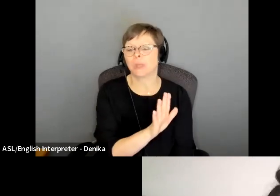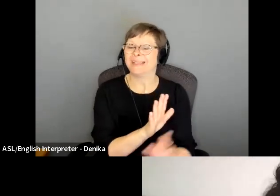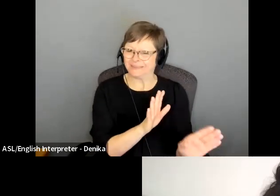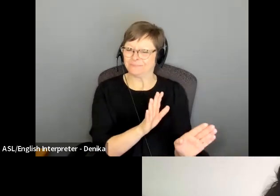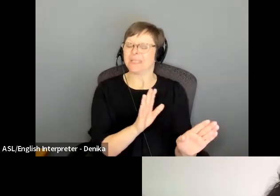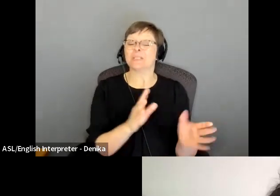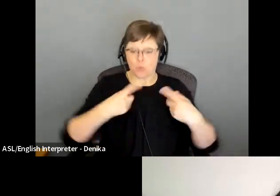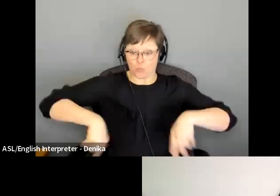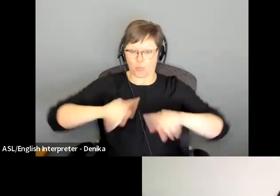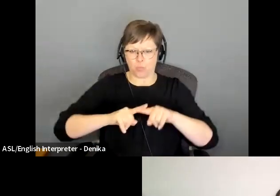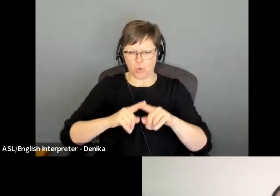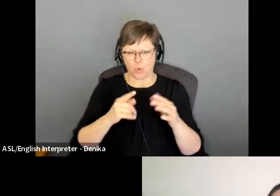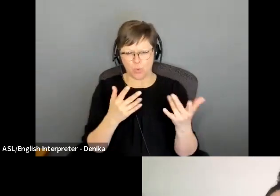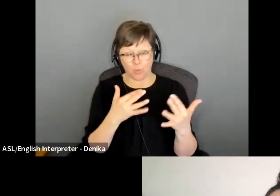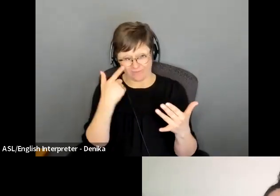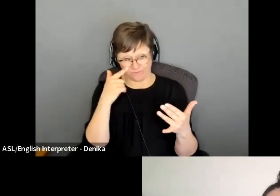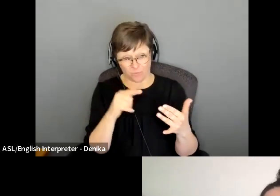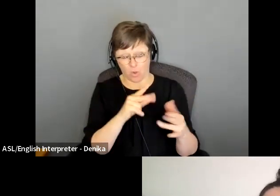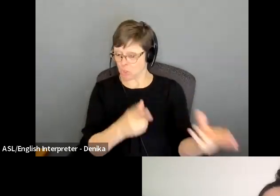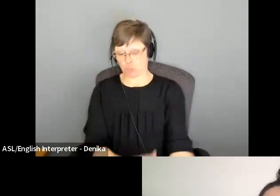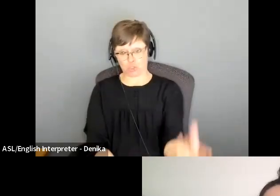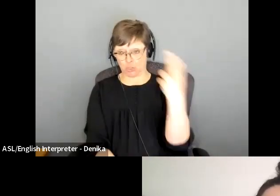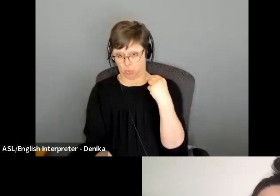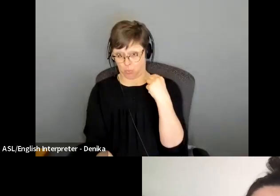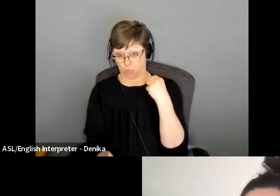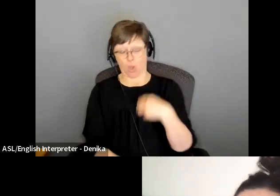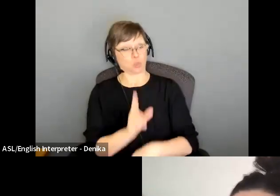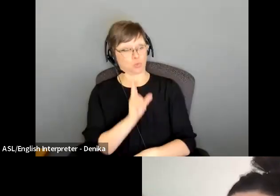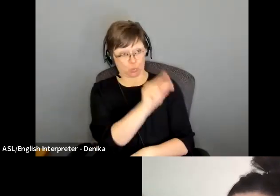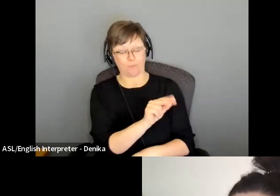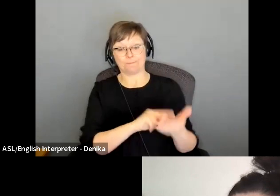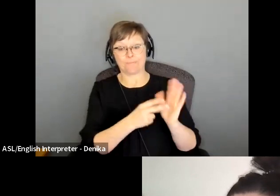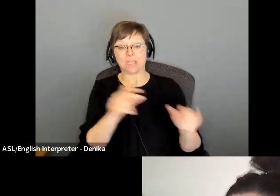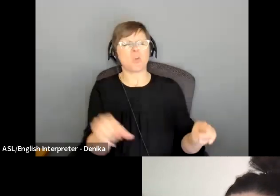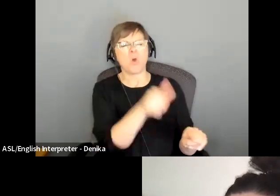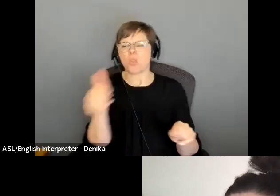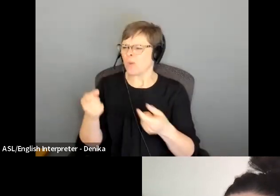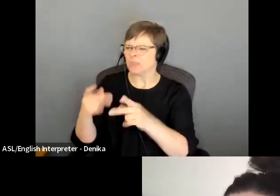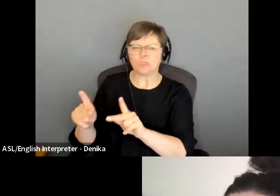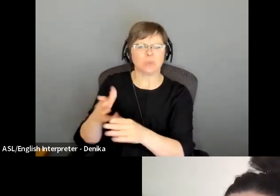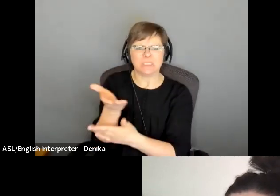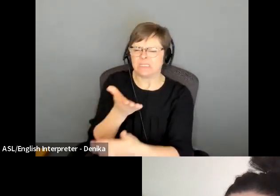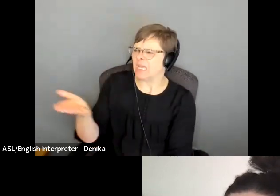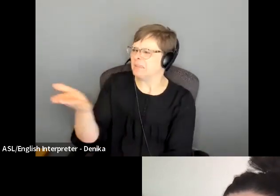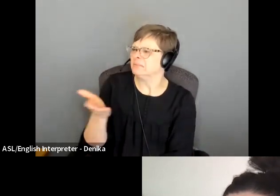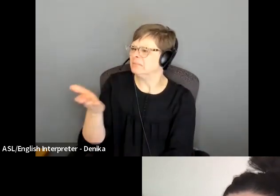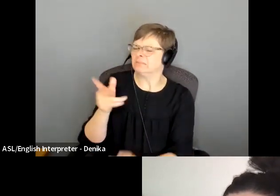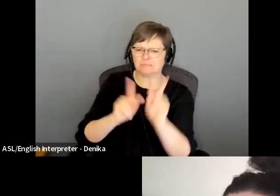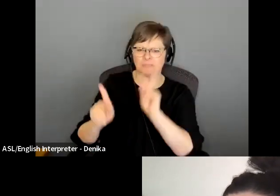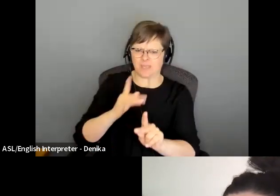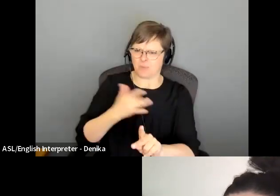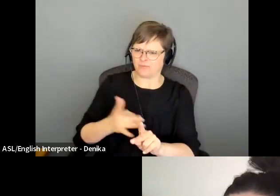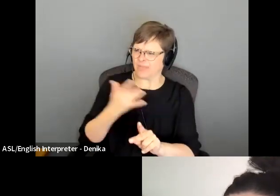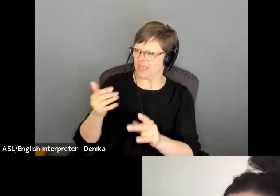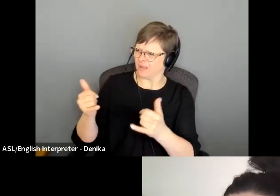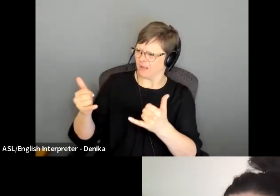what we're waiting for is a clear no, then we may be not aware of other opportunities where folks may be feeling like their boundaries are